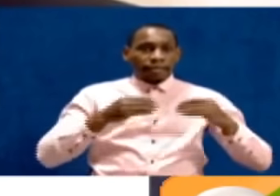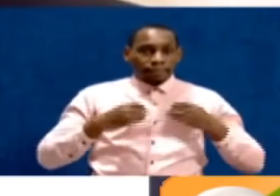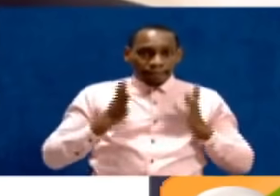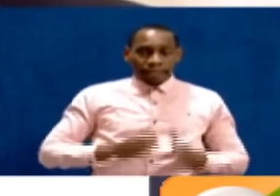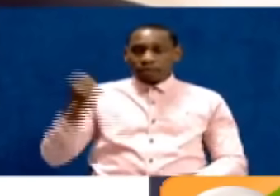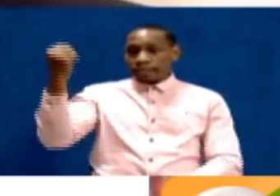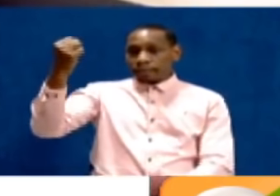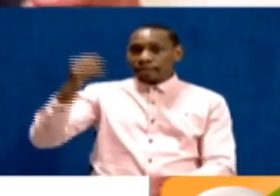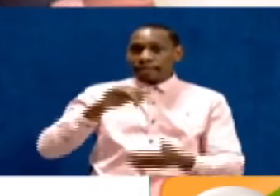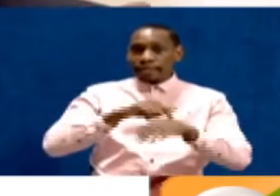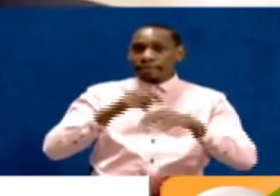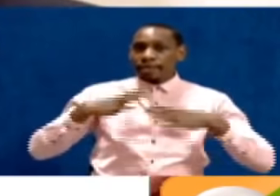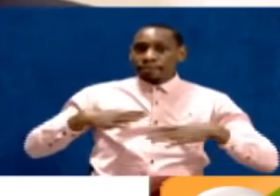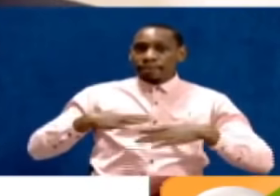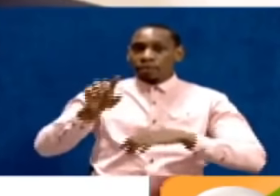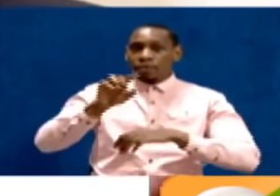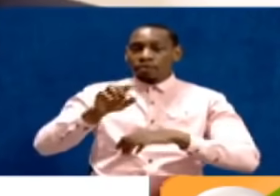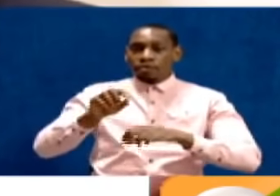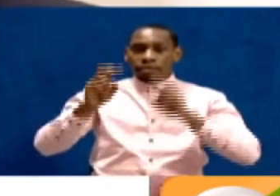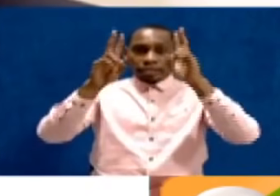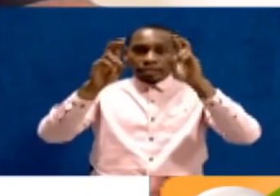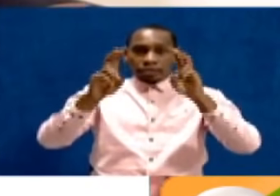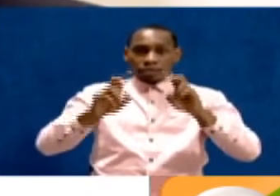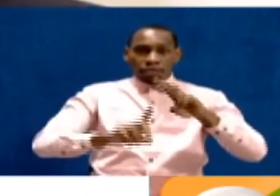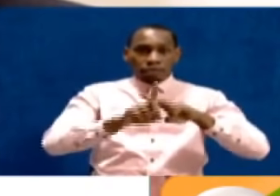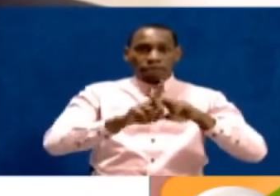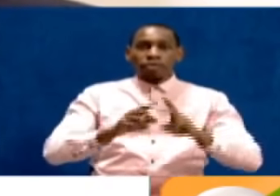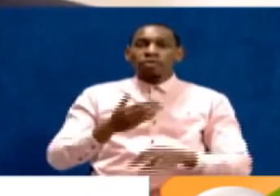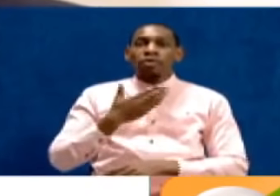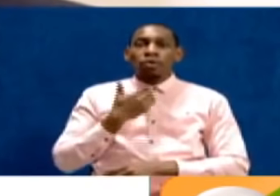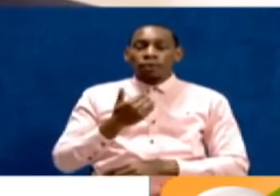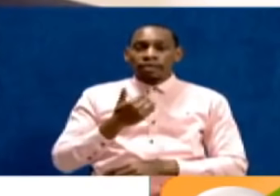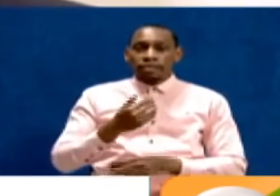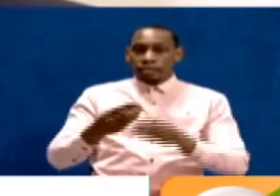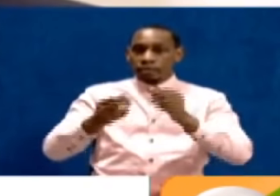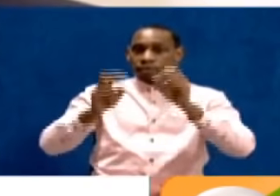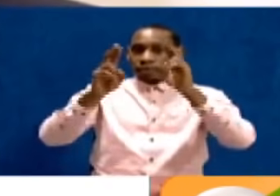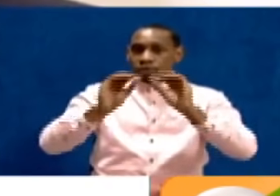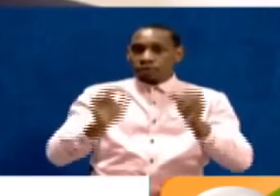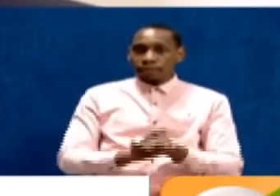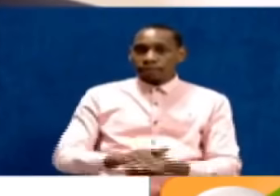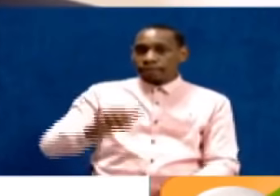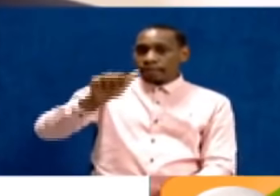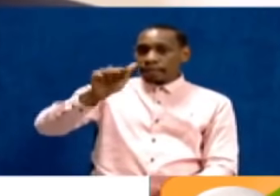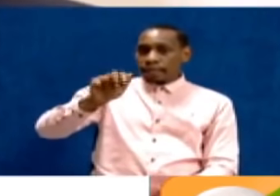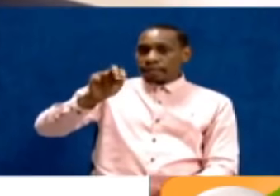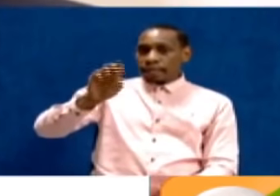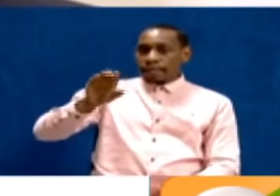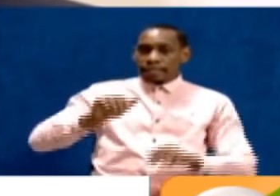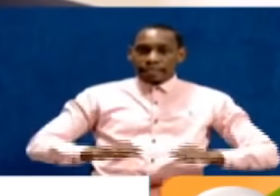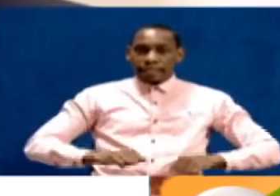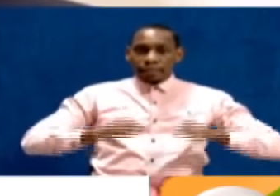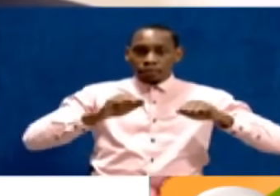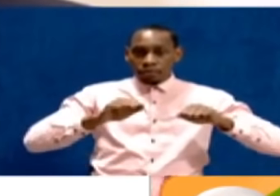politics that when people are raising issues, they don't want to pick up the issues. The Amani Congress boss